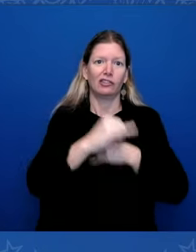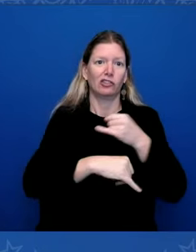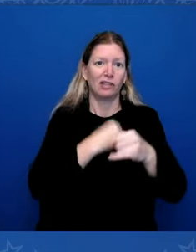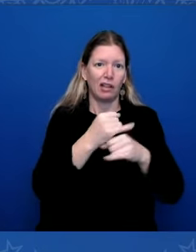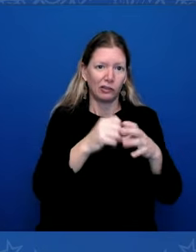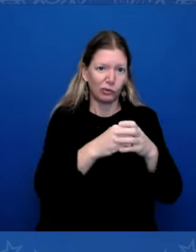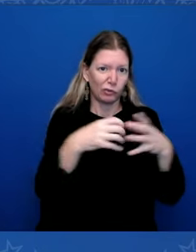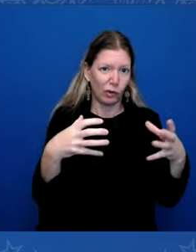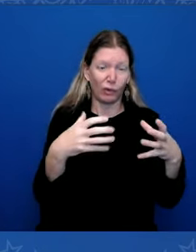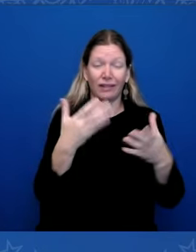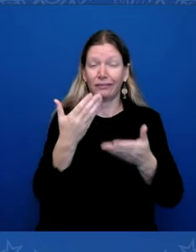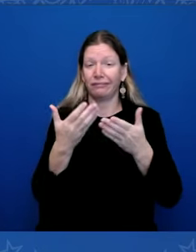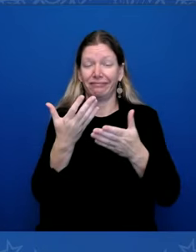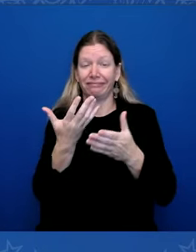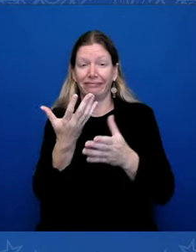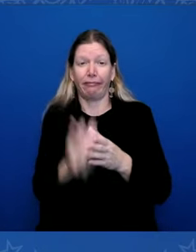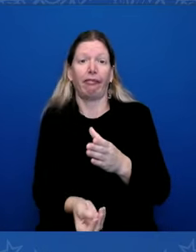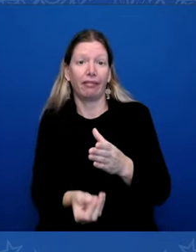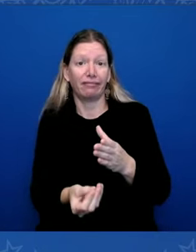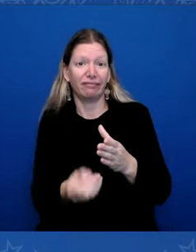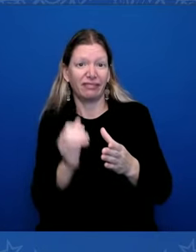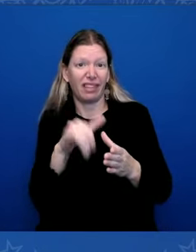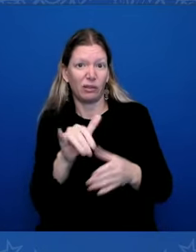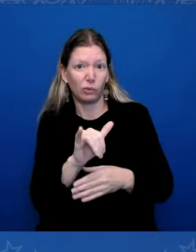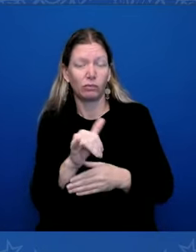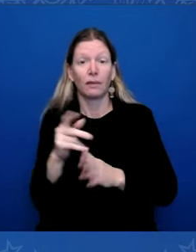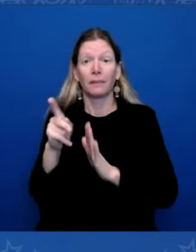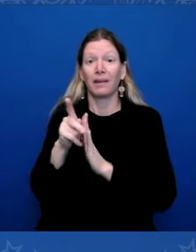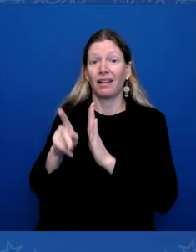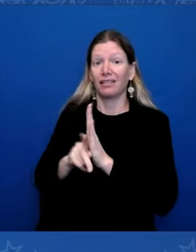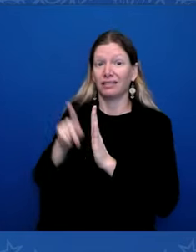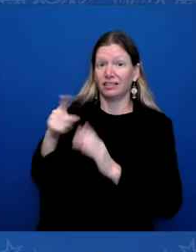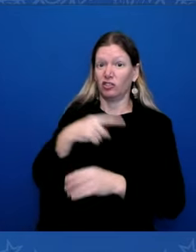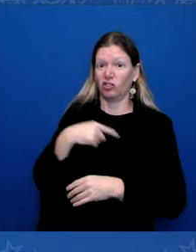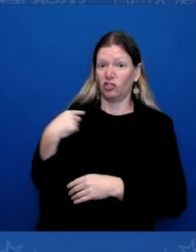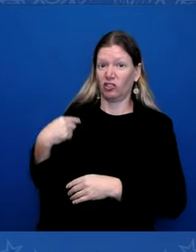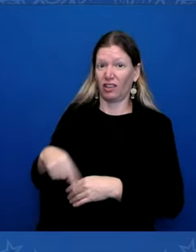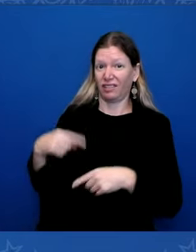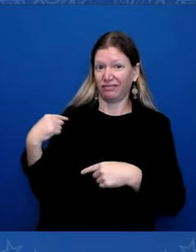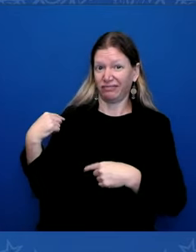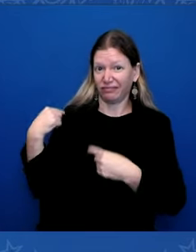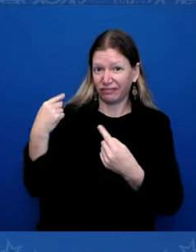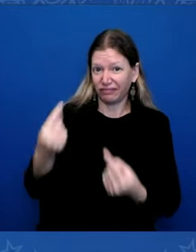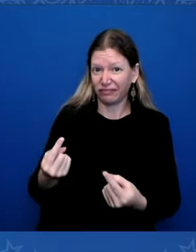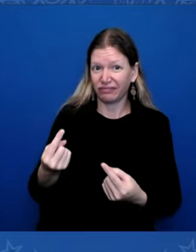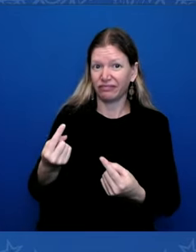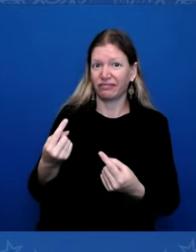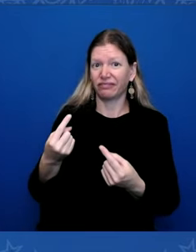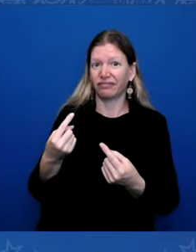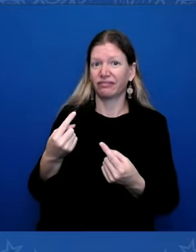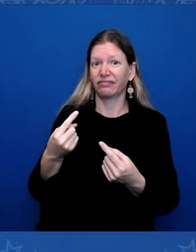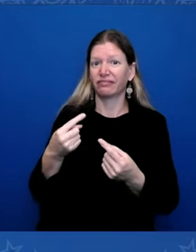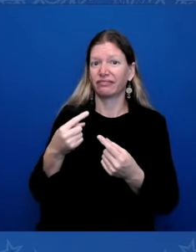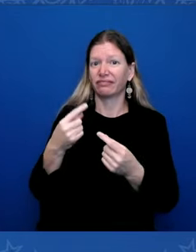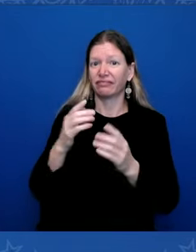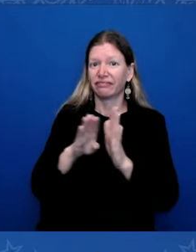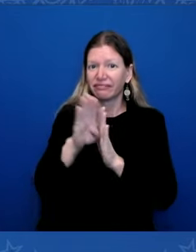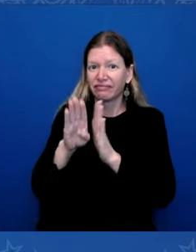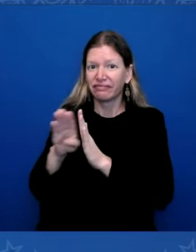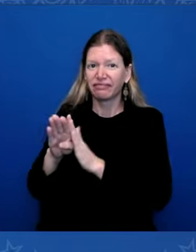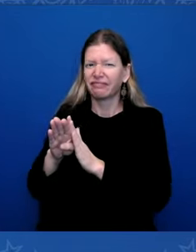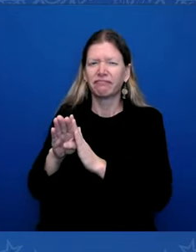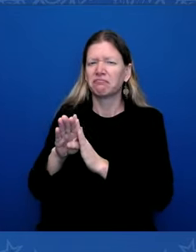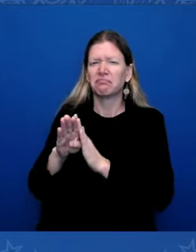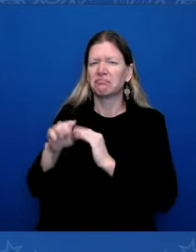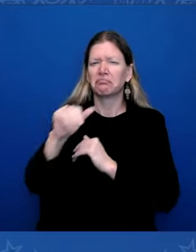don't think it's going to cause China to invade Taiwan. As a matter of fact, the opposite, probably doesn't have the same capacity